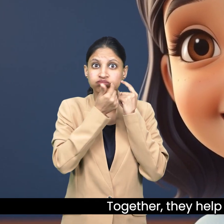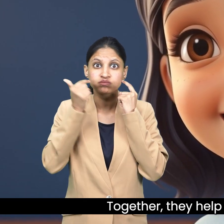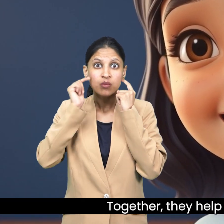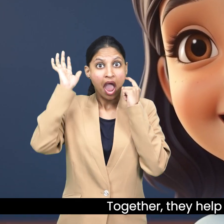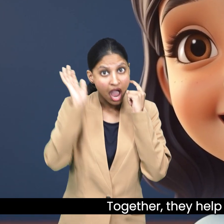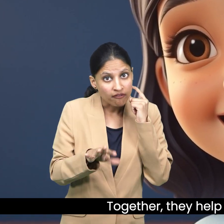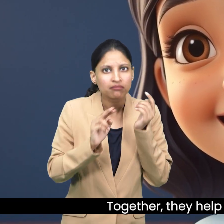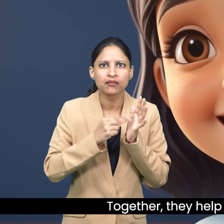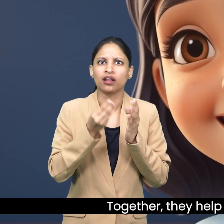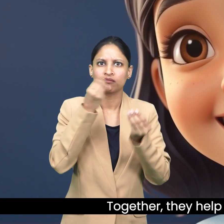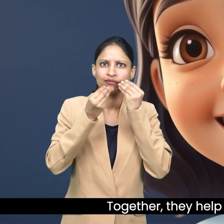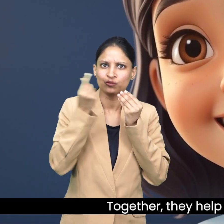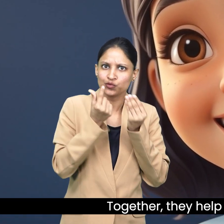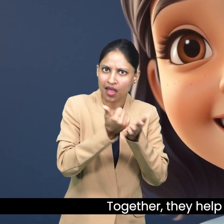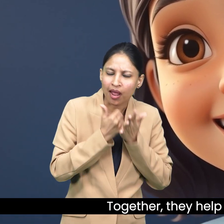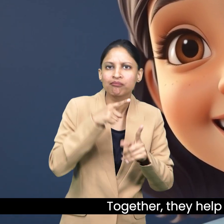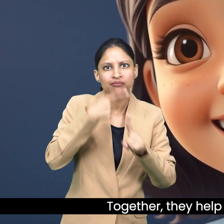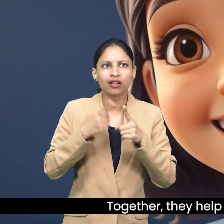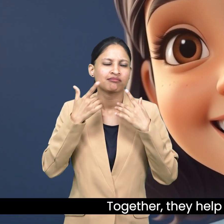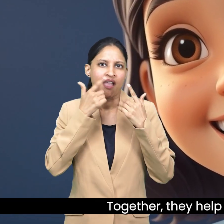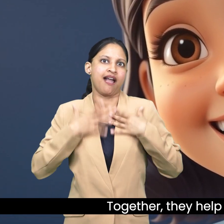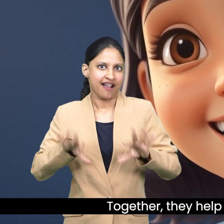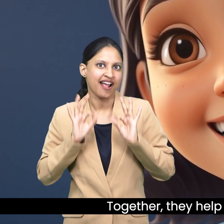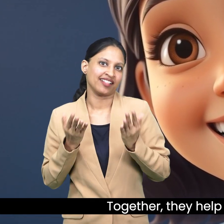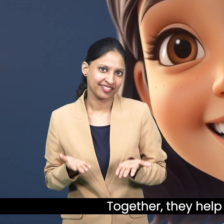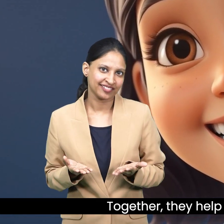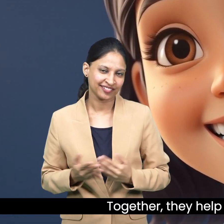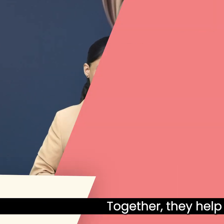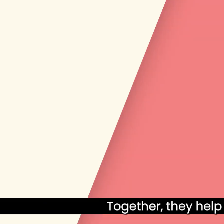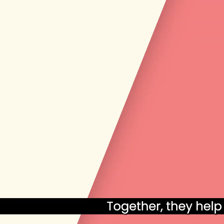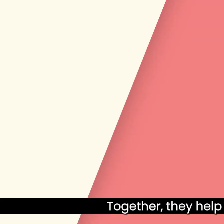Together, they help us eat and stay healthy.